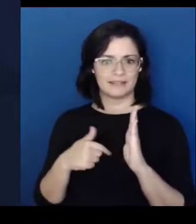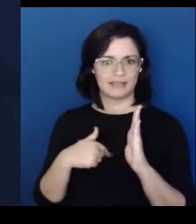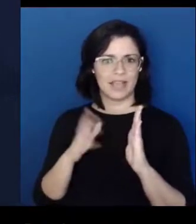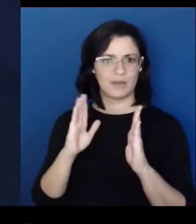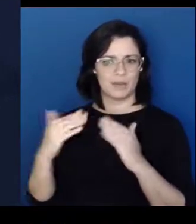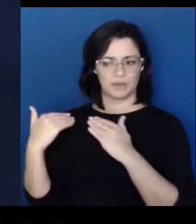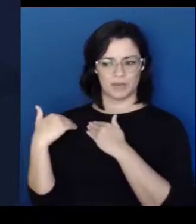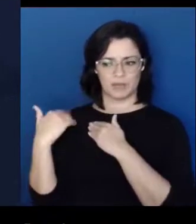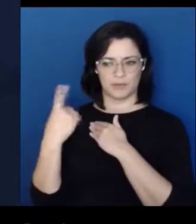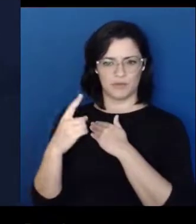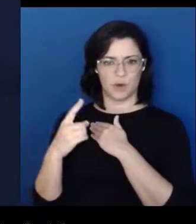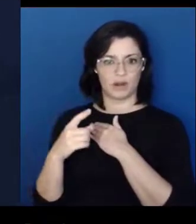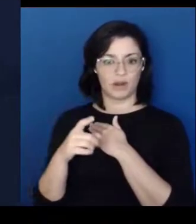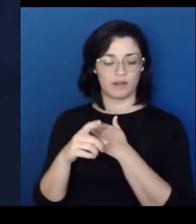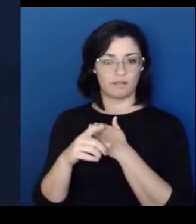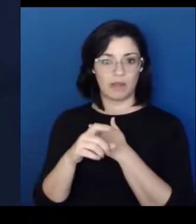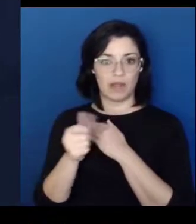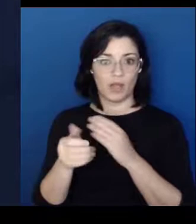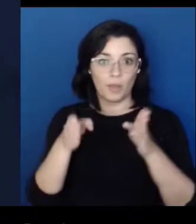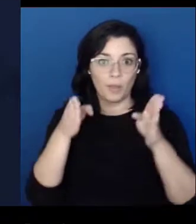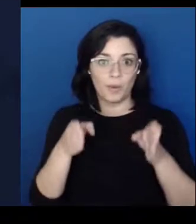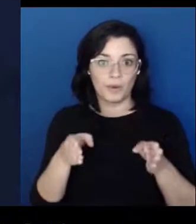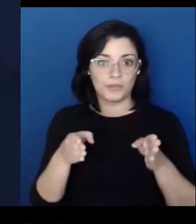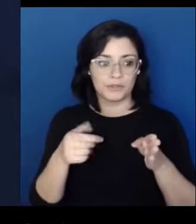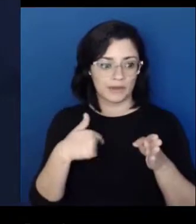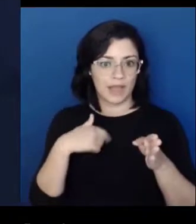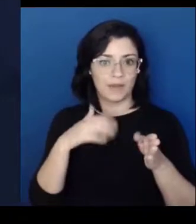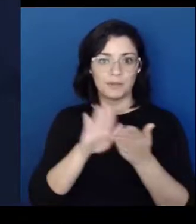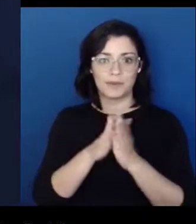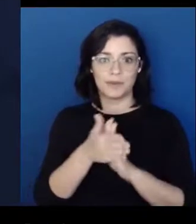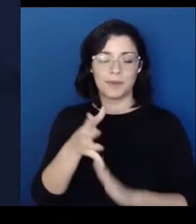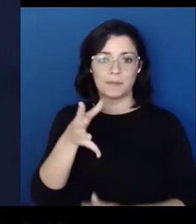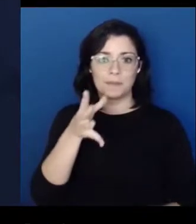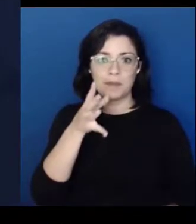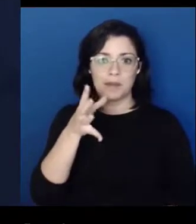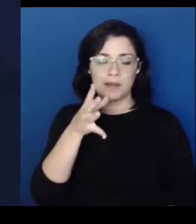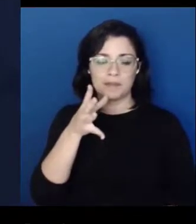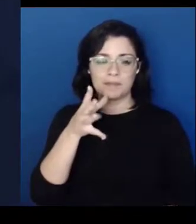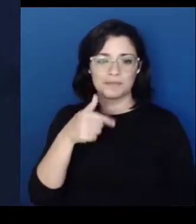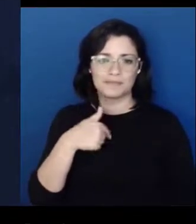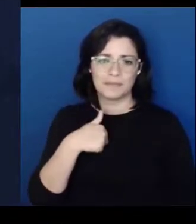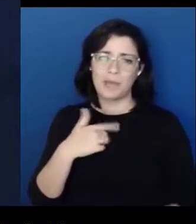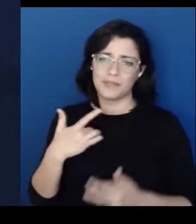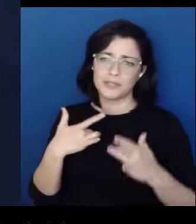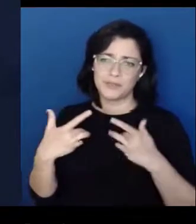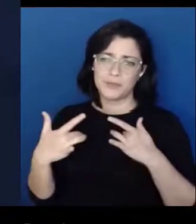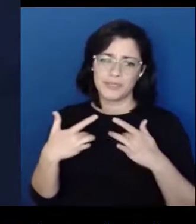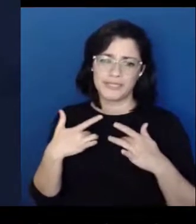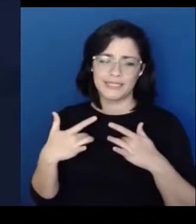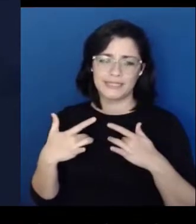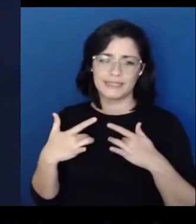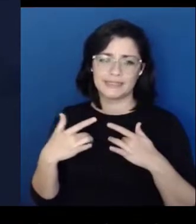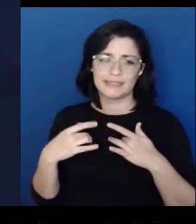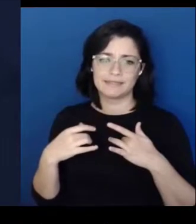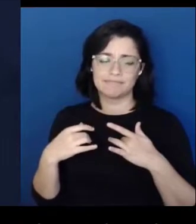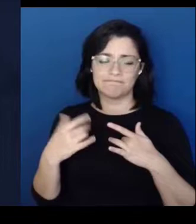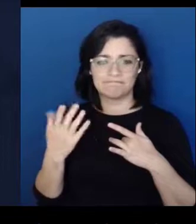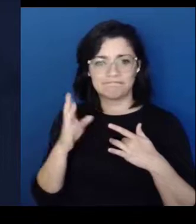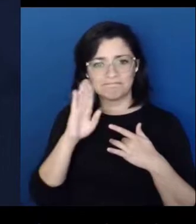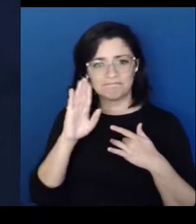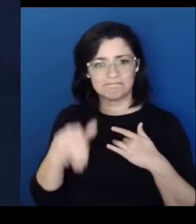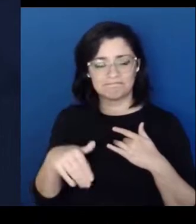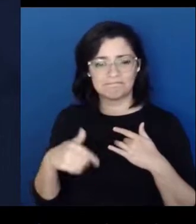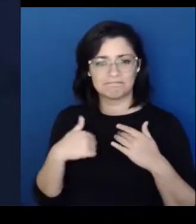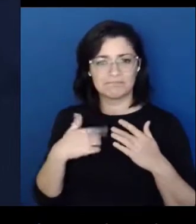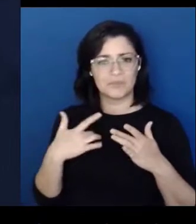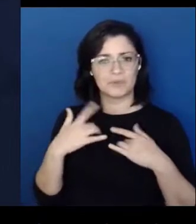going to be a mom. So I was worried, quite frankly, that, I was worried about how my hearing loss would affect my baby.